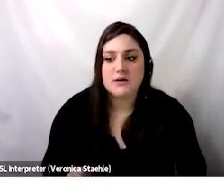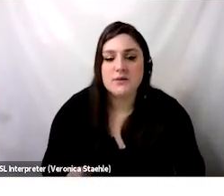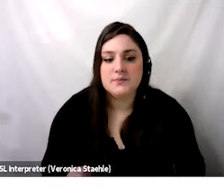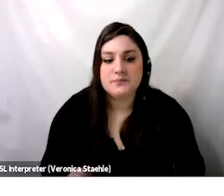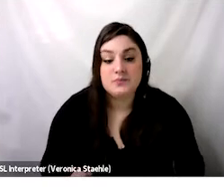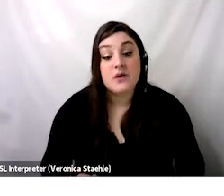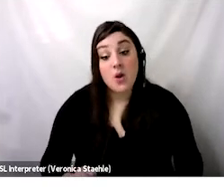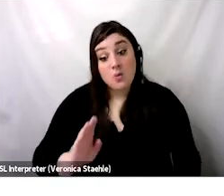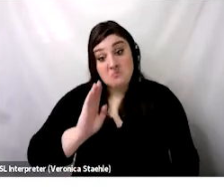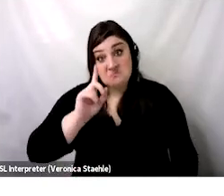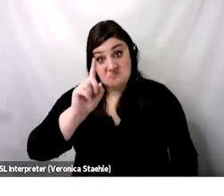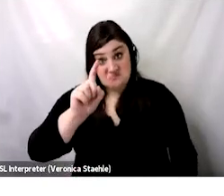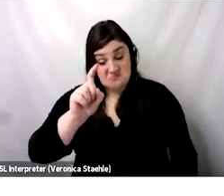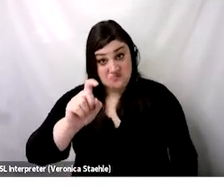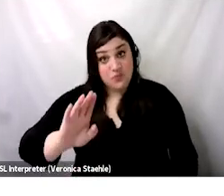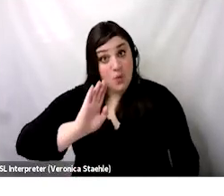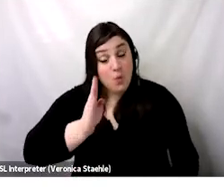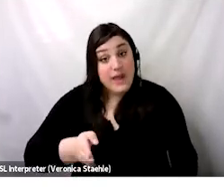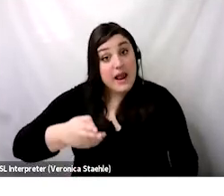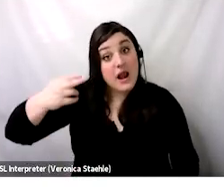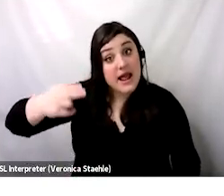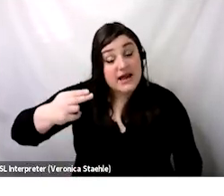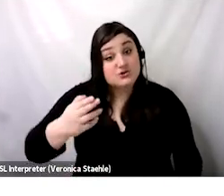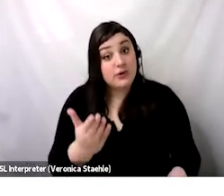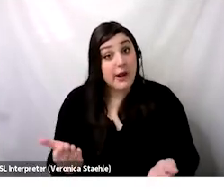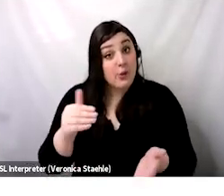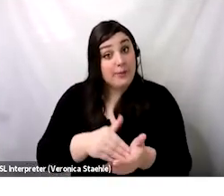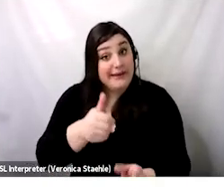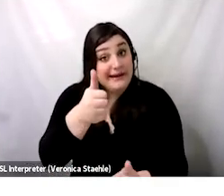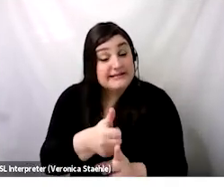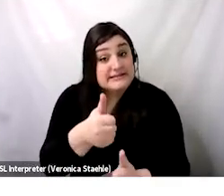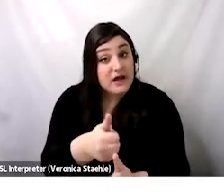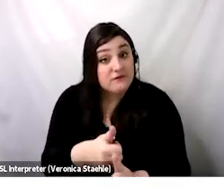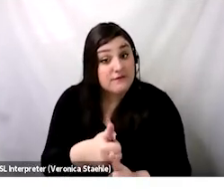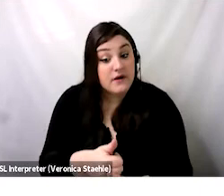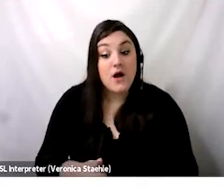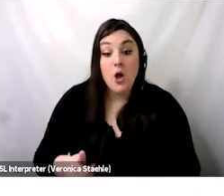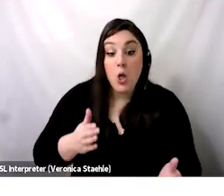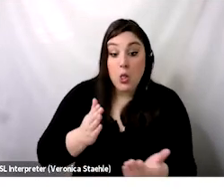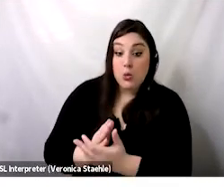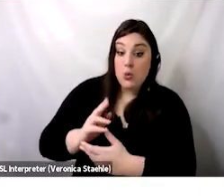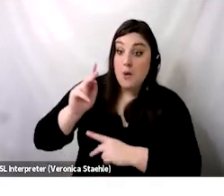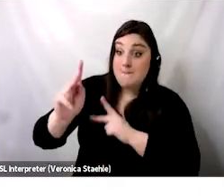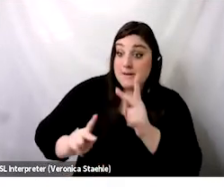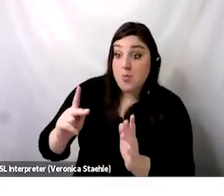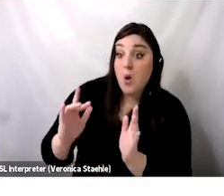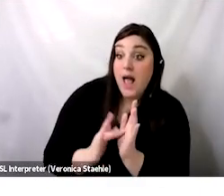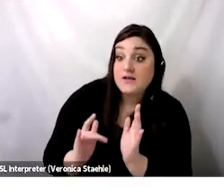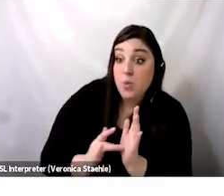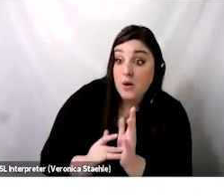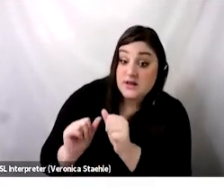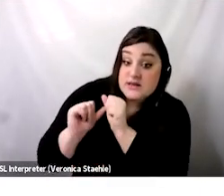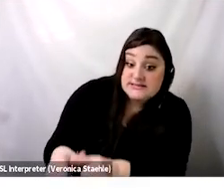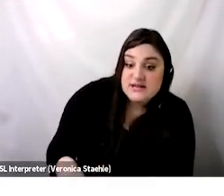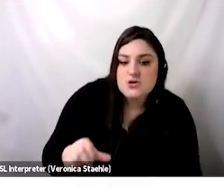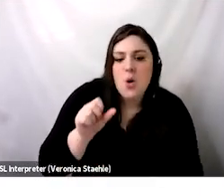the exploitation of people or by the extraction of resources from this land? Or